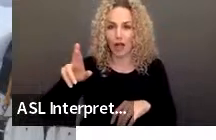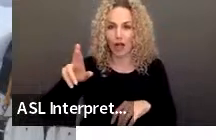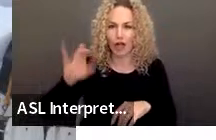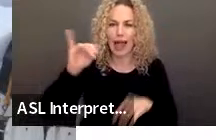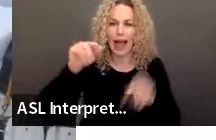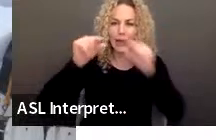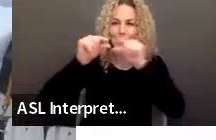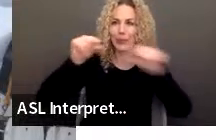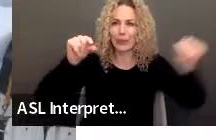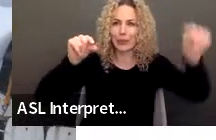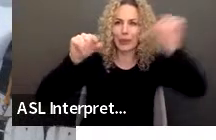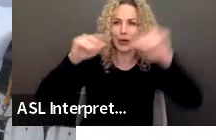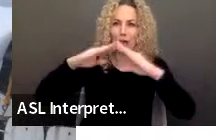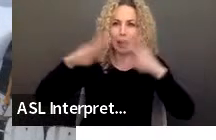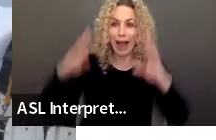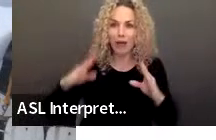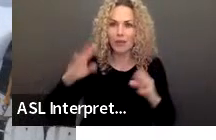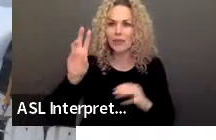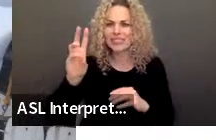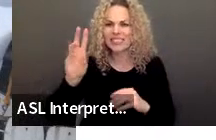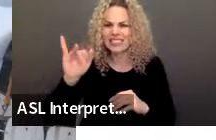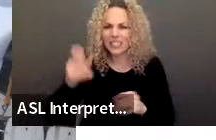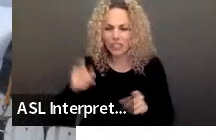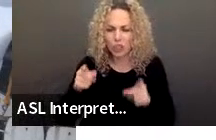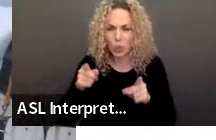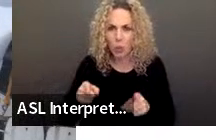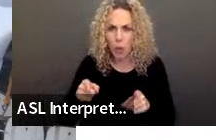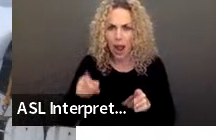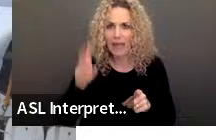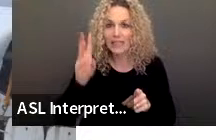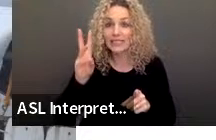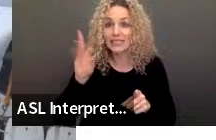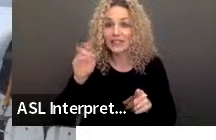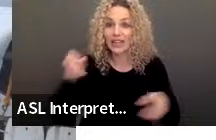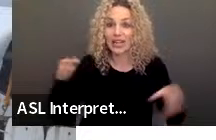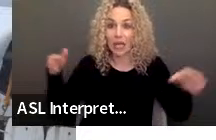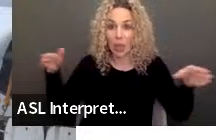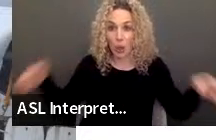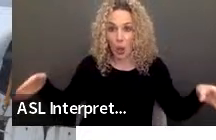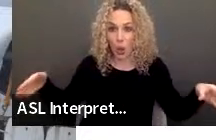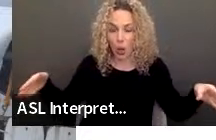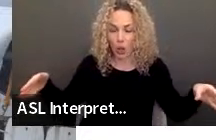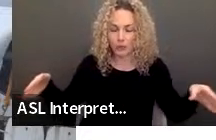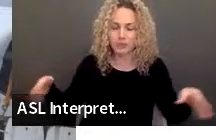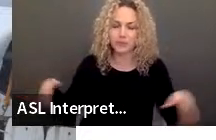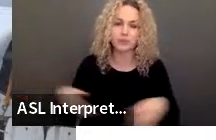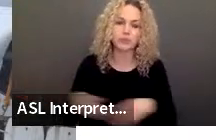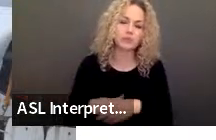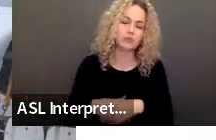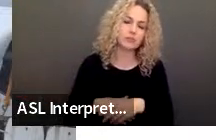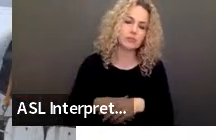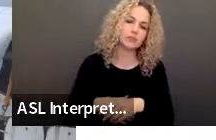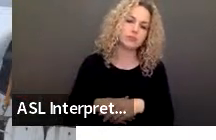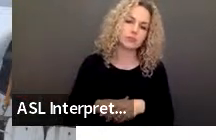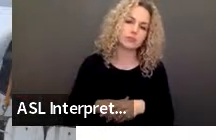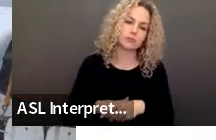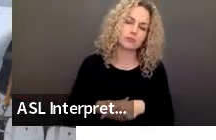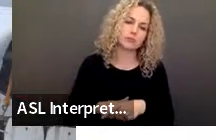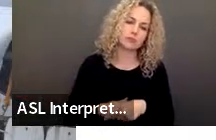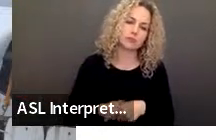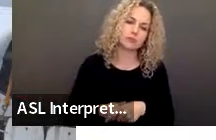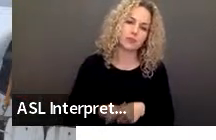house, maybe about 6 inches wide and about 6 feet long. And they are